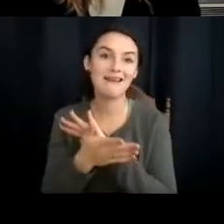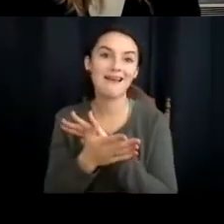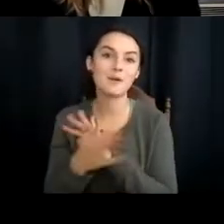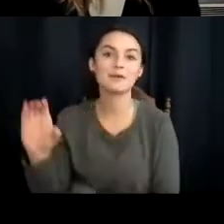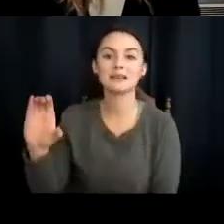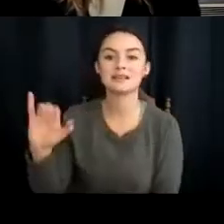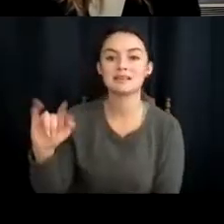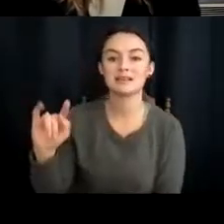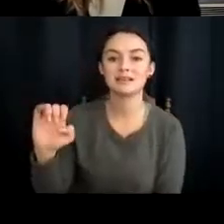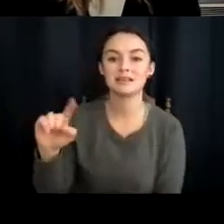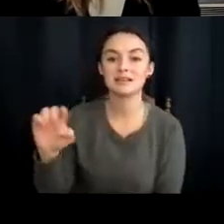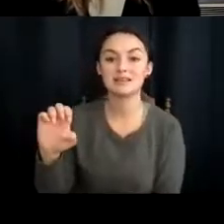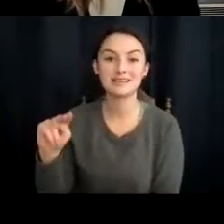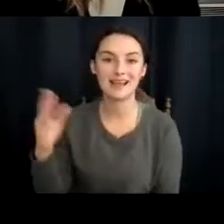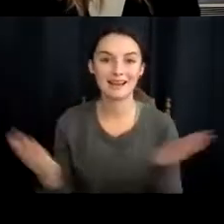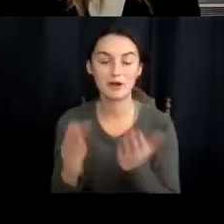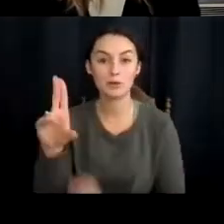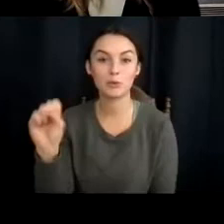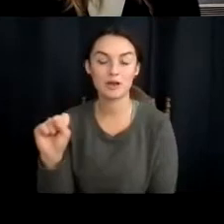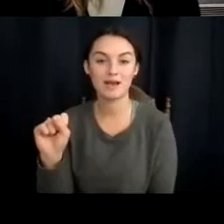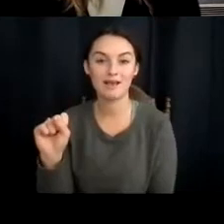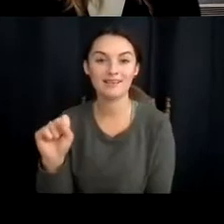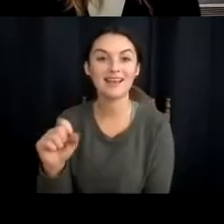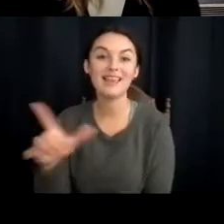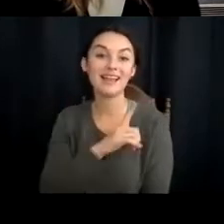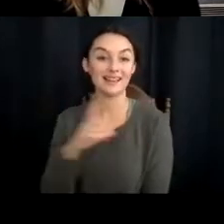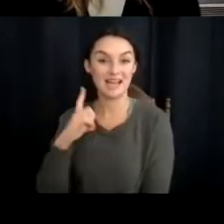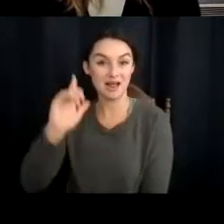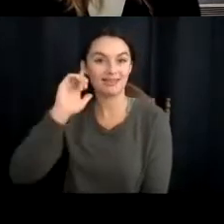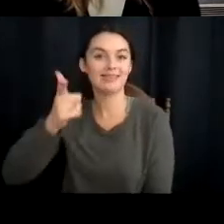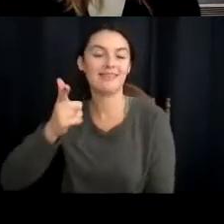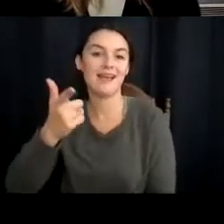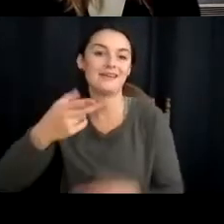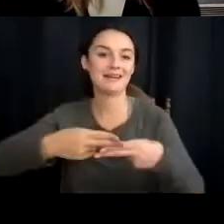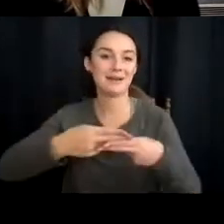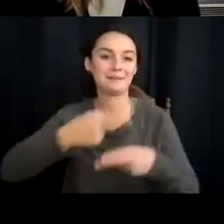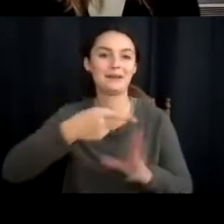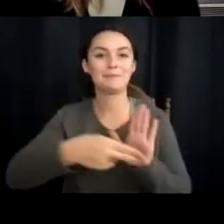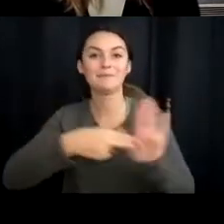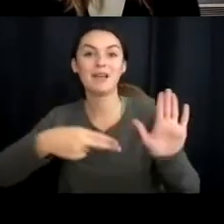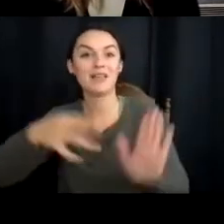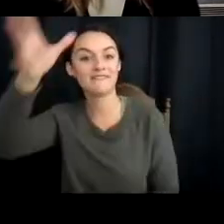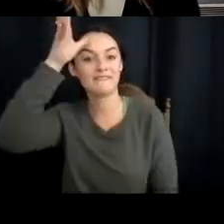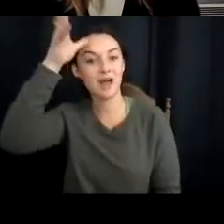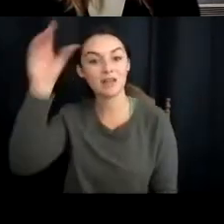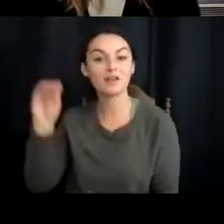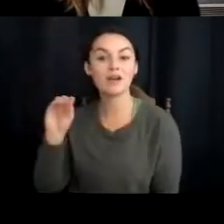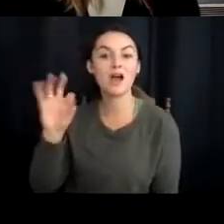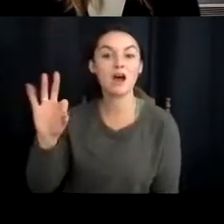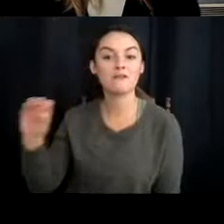State Legislature named him the Father of Oregon. So this is Dr. John McLaughlin, known now as the Father of